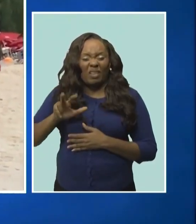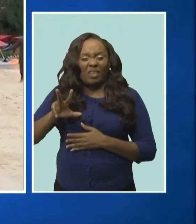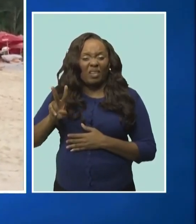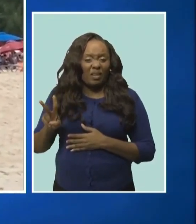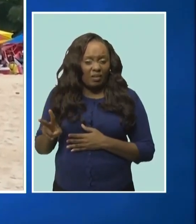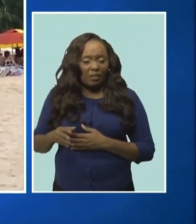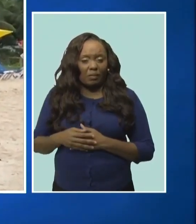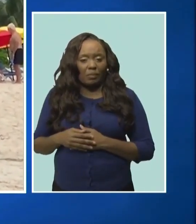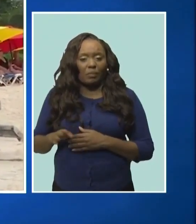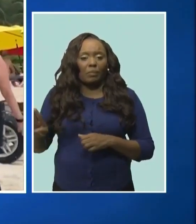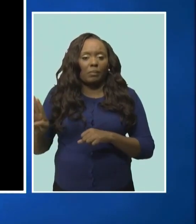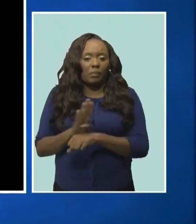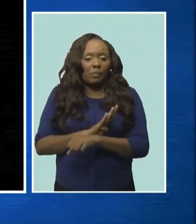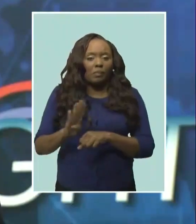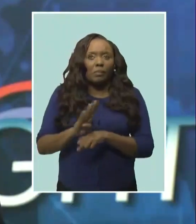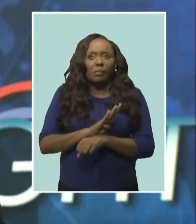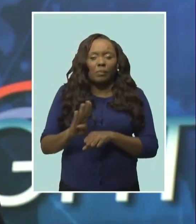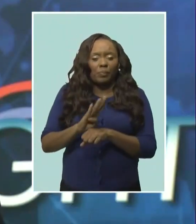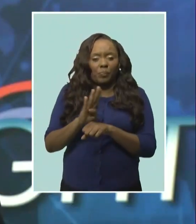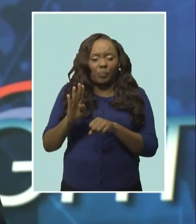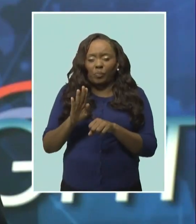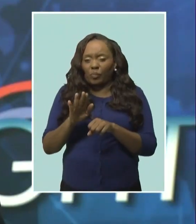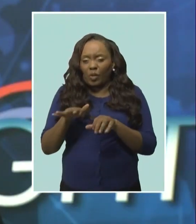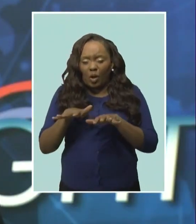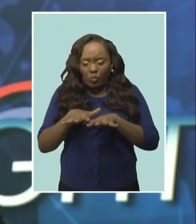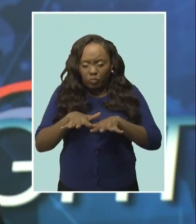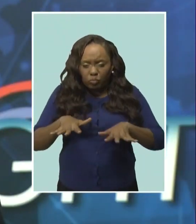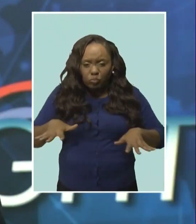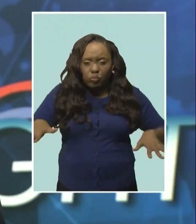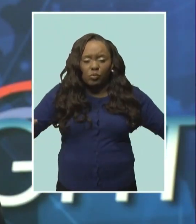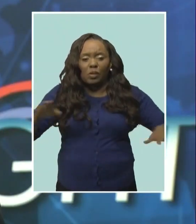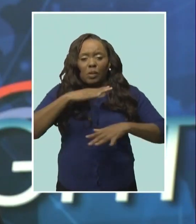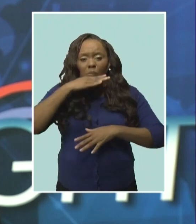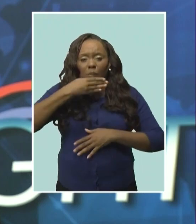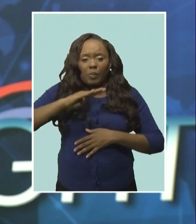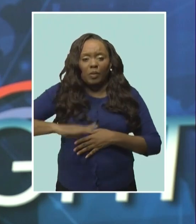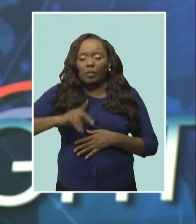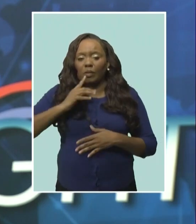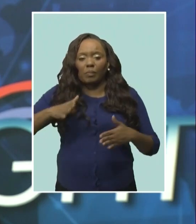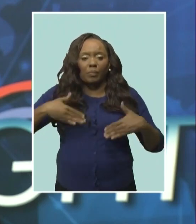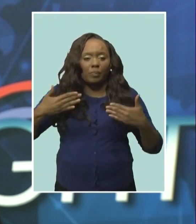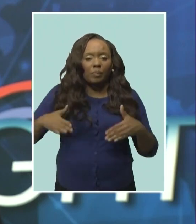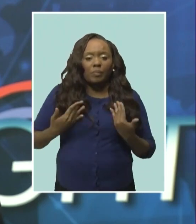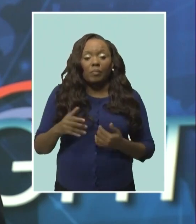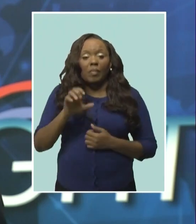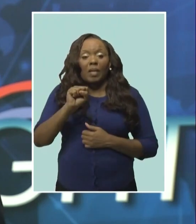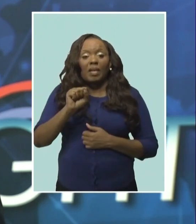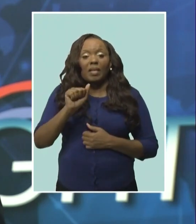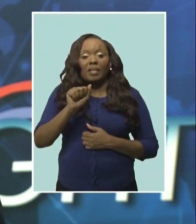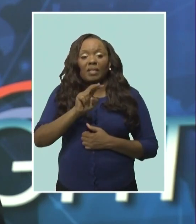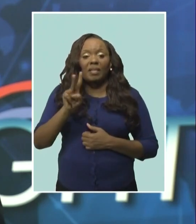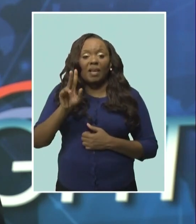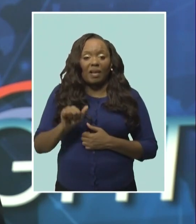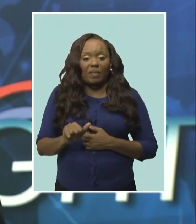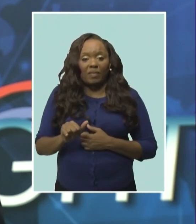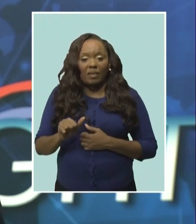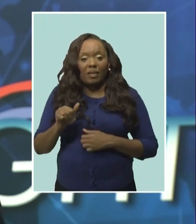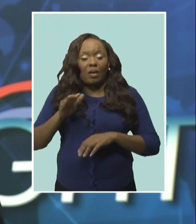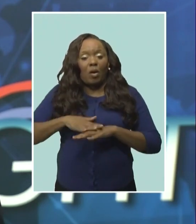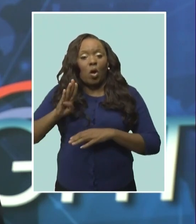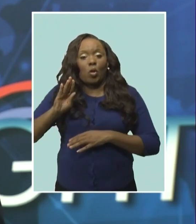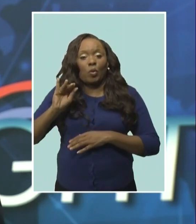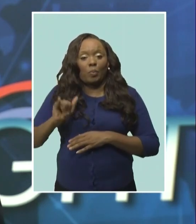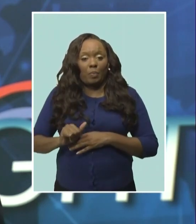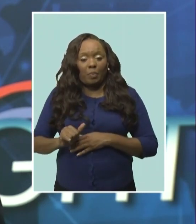4,232. Businesses along the stretch welcomed the sight. Randall Ward of Savvy on the Bay gave an estimate of tourists on the